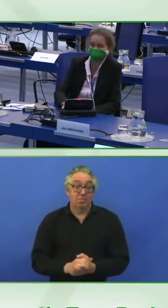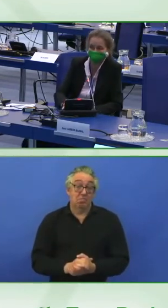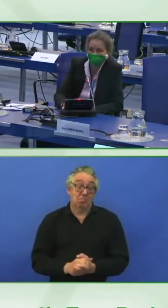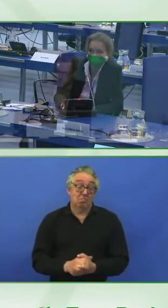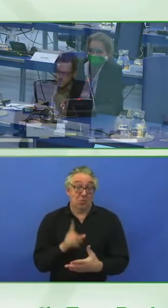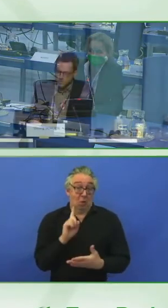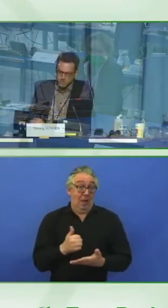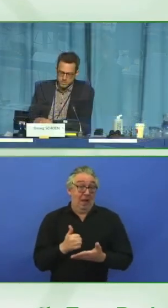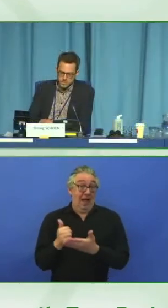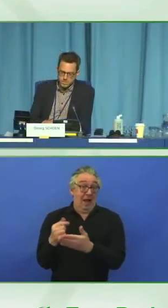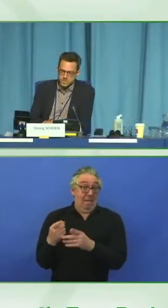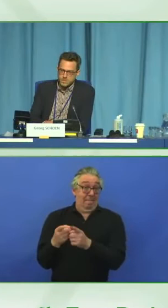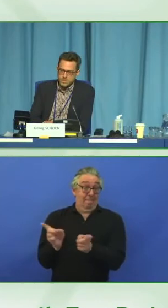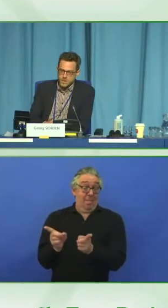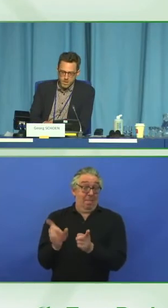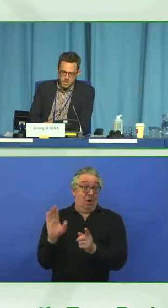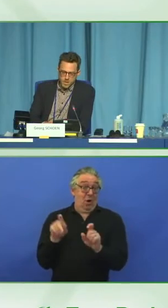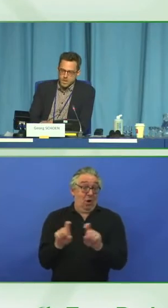Thanks.